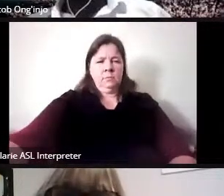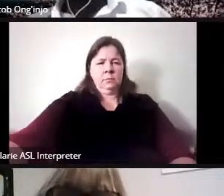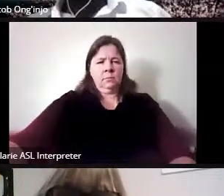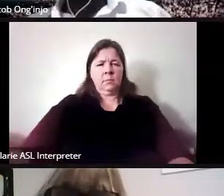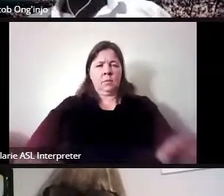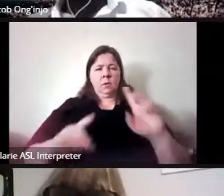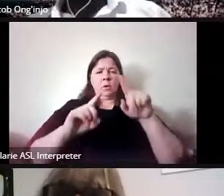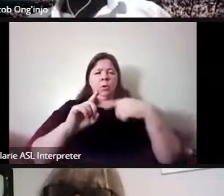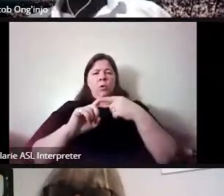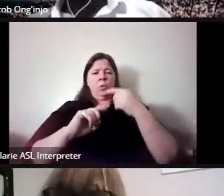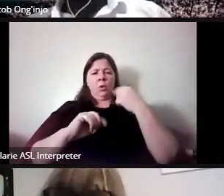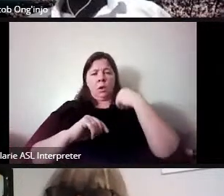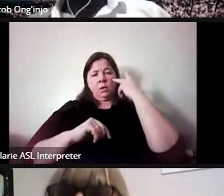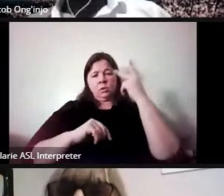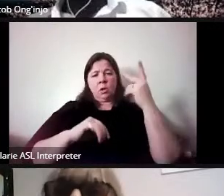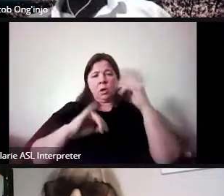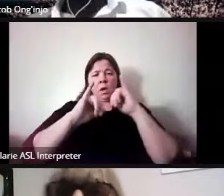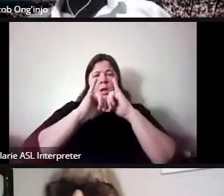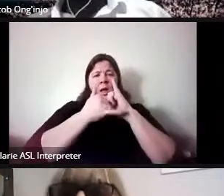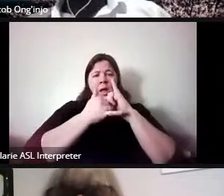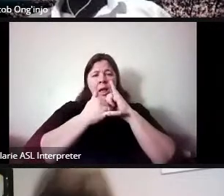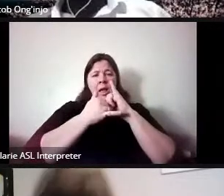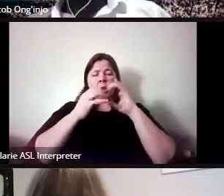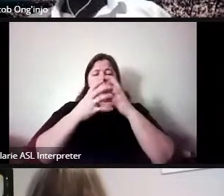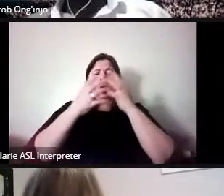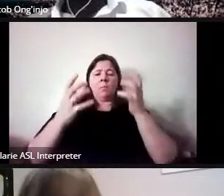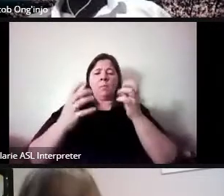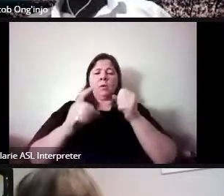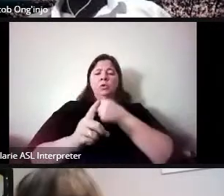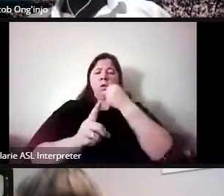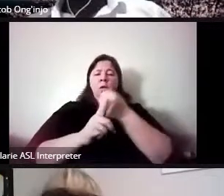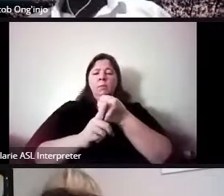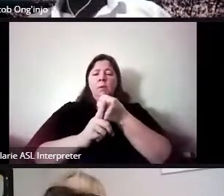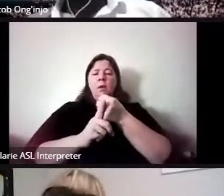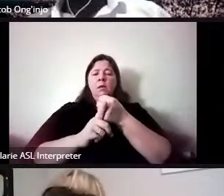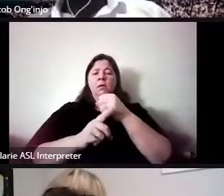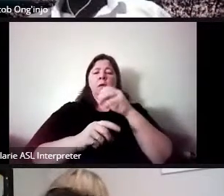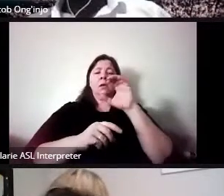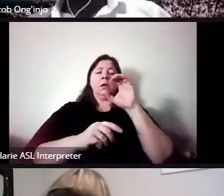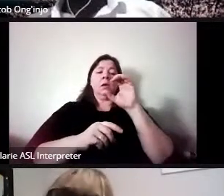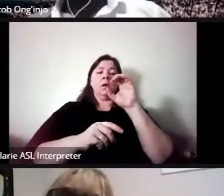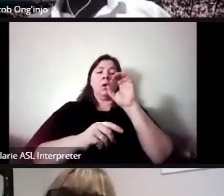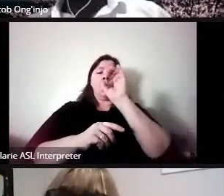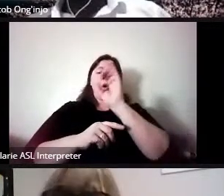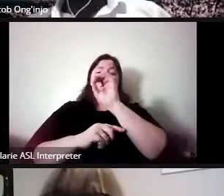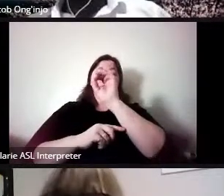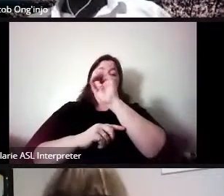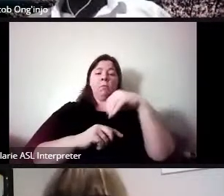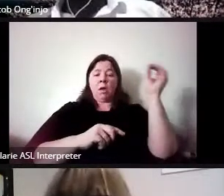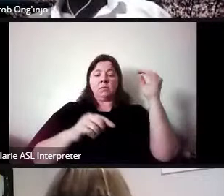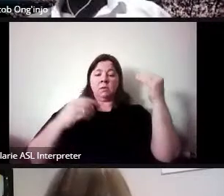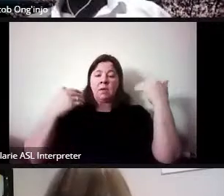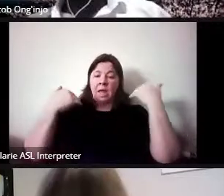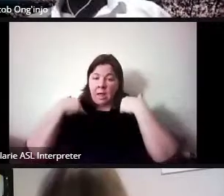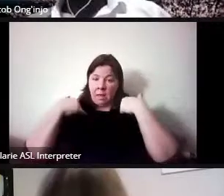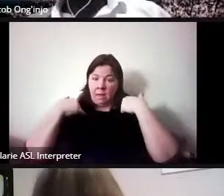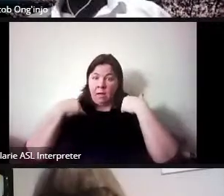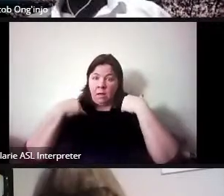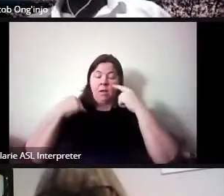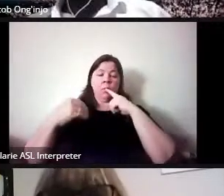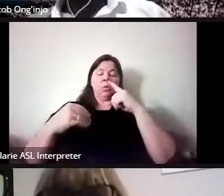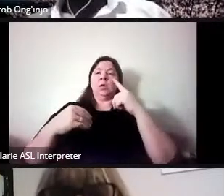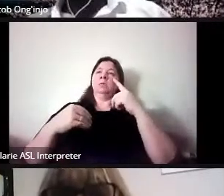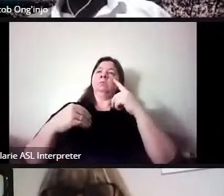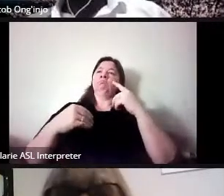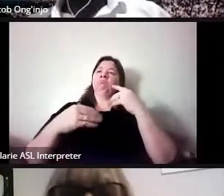when I saw how much of an impact that Onpassive is having, it was very